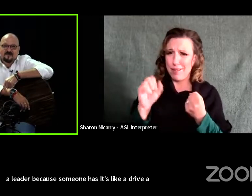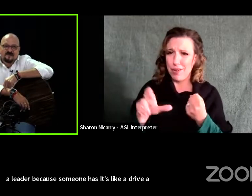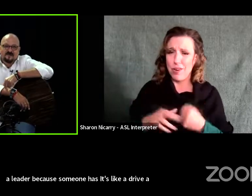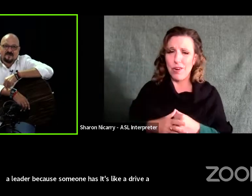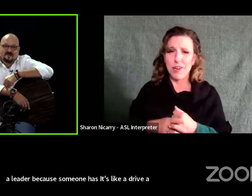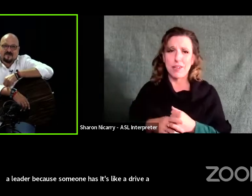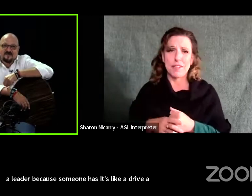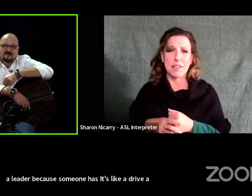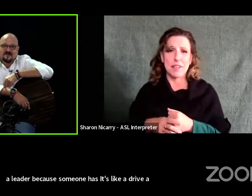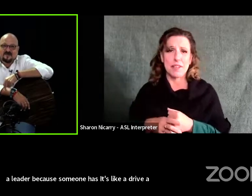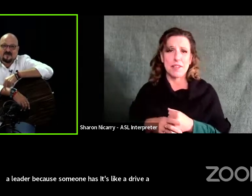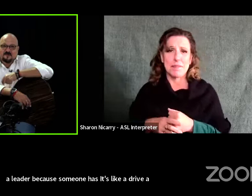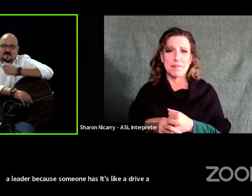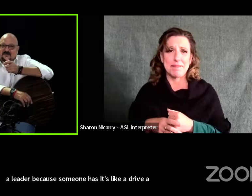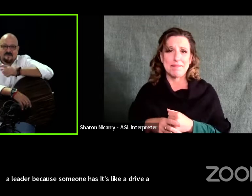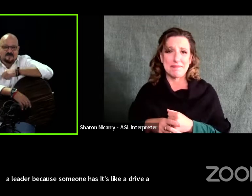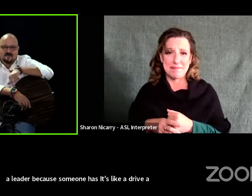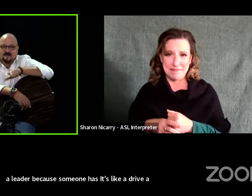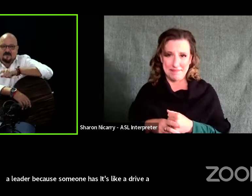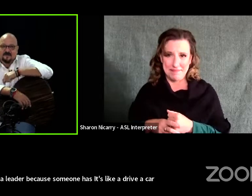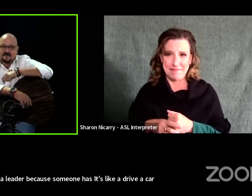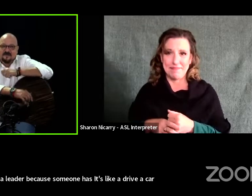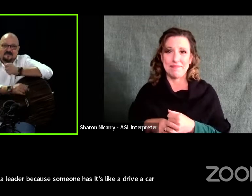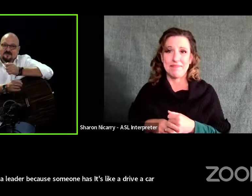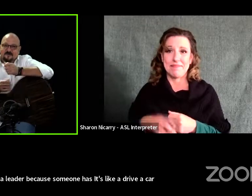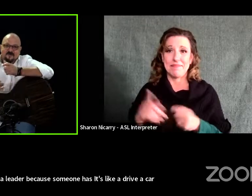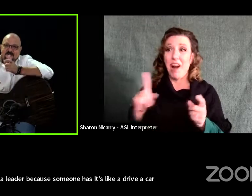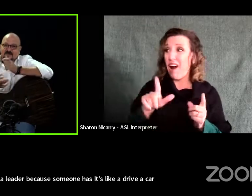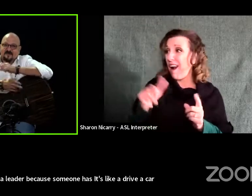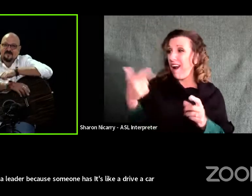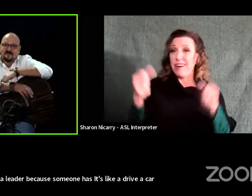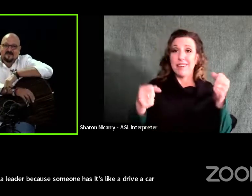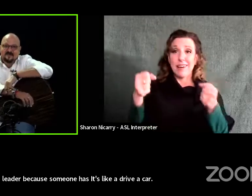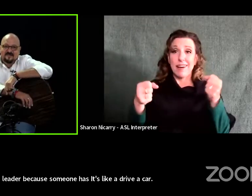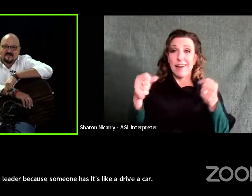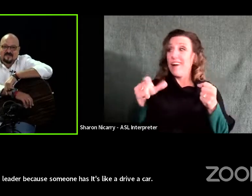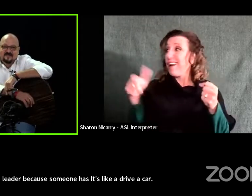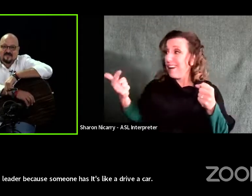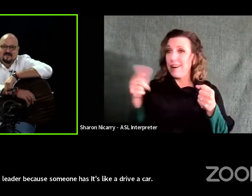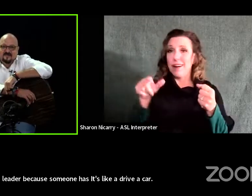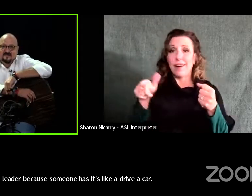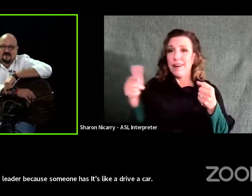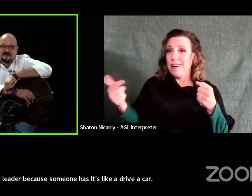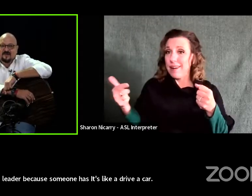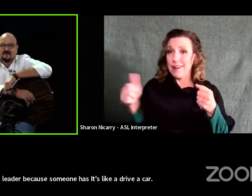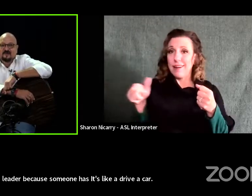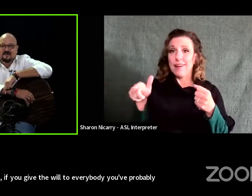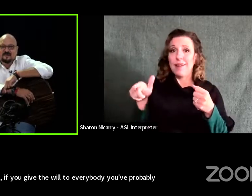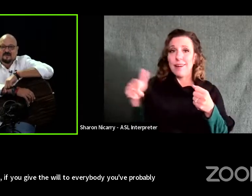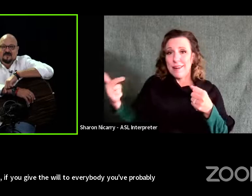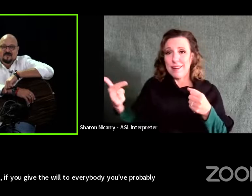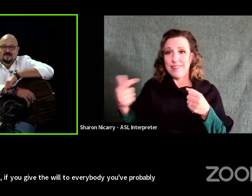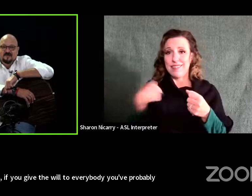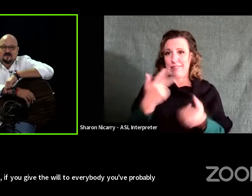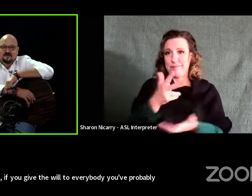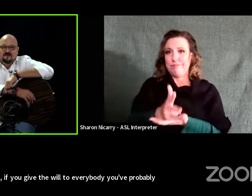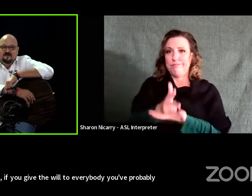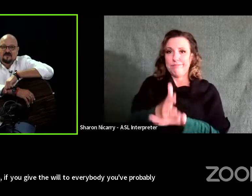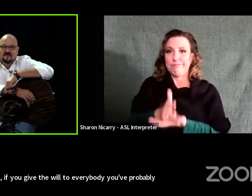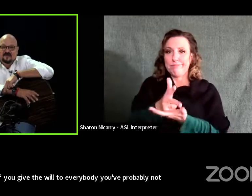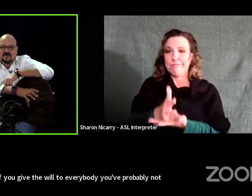If you give the wheel to everybody, you're probably not going anywhere.